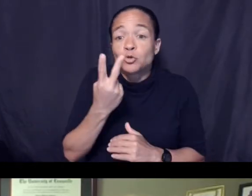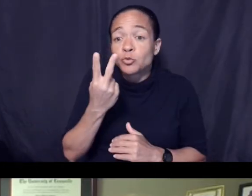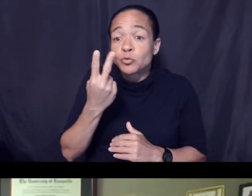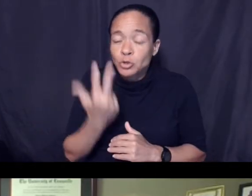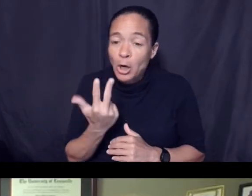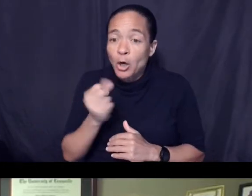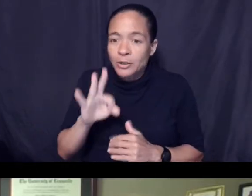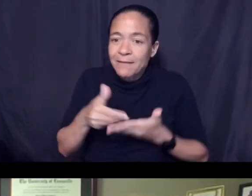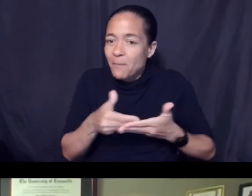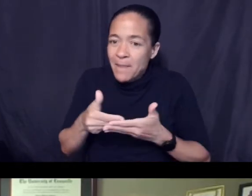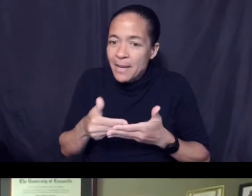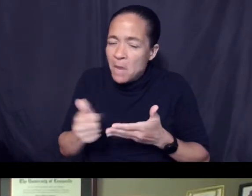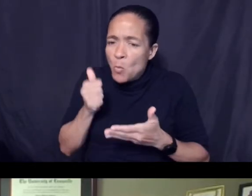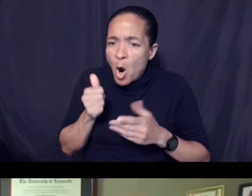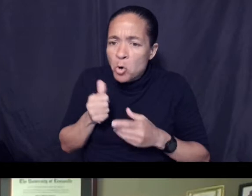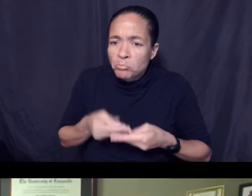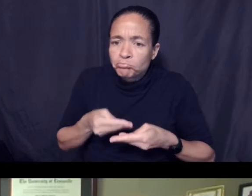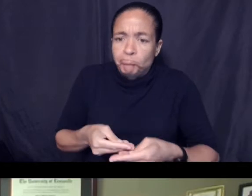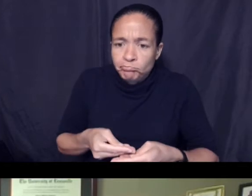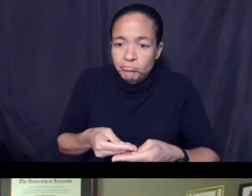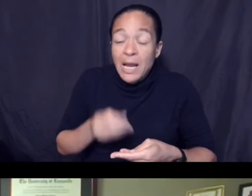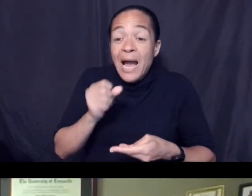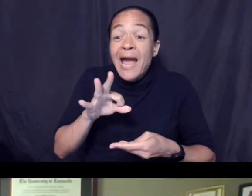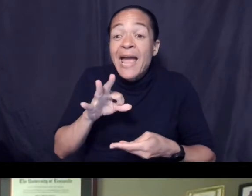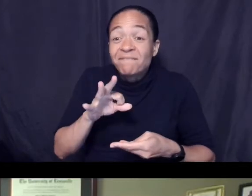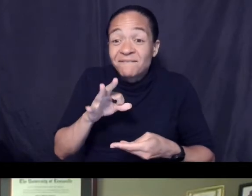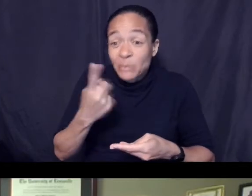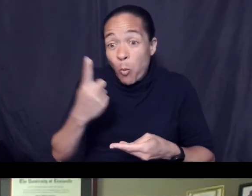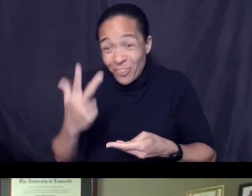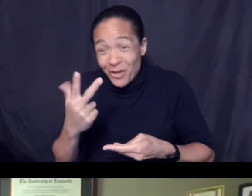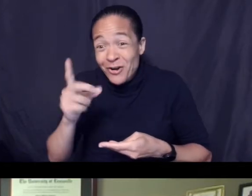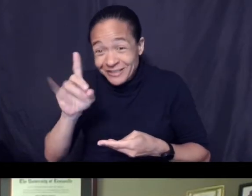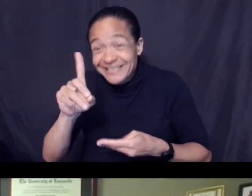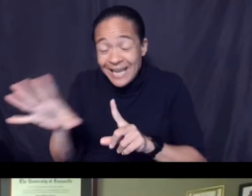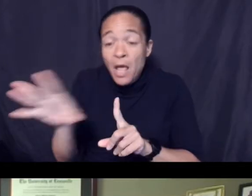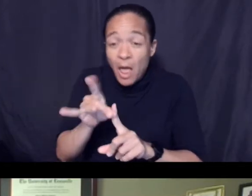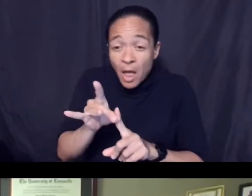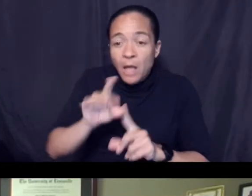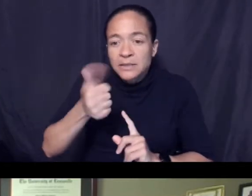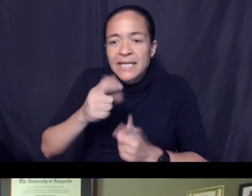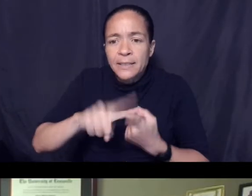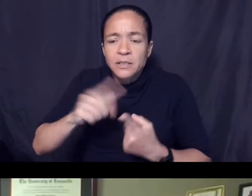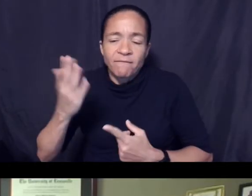However, for those who are infected, 10 to 15% will have symptoms at birth.